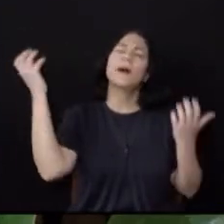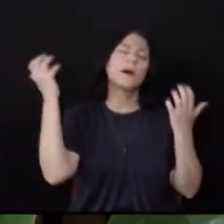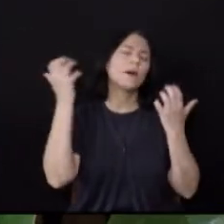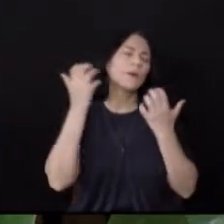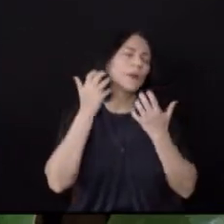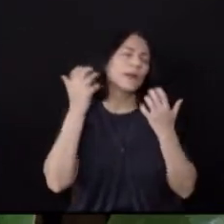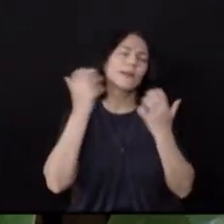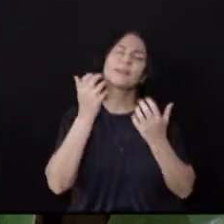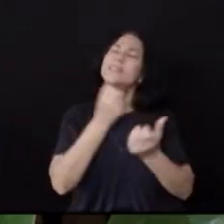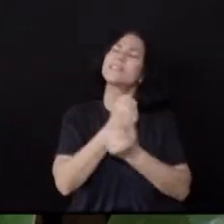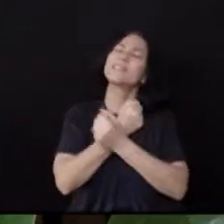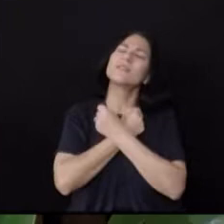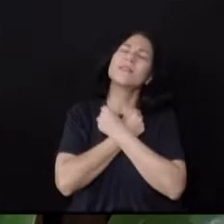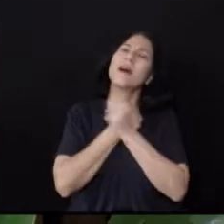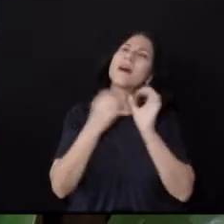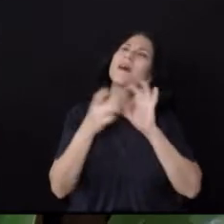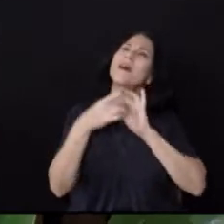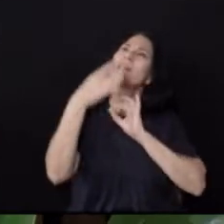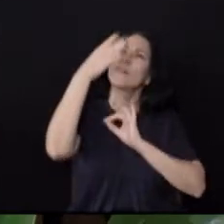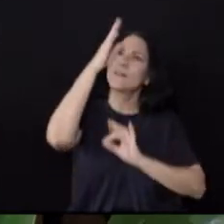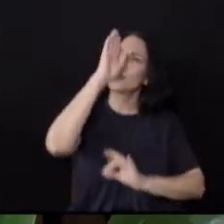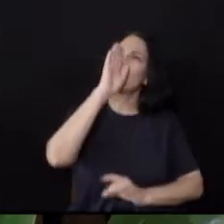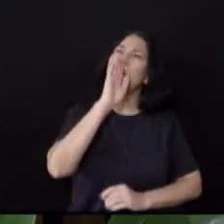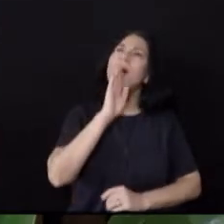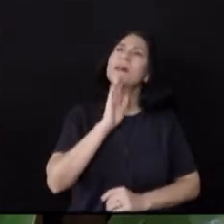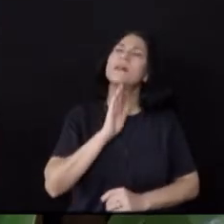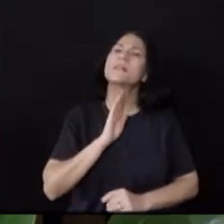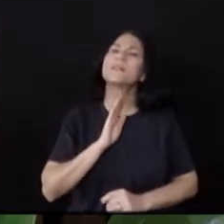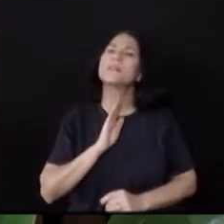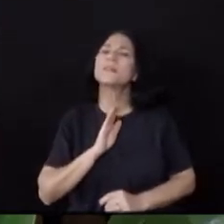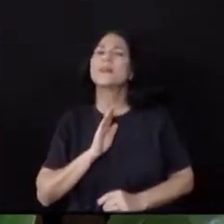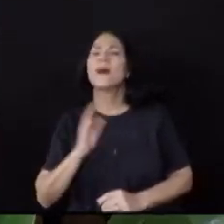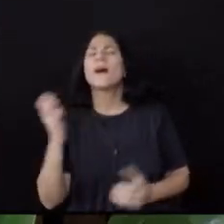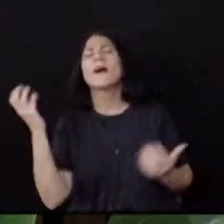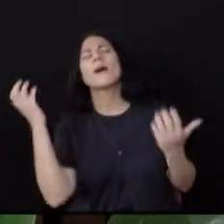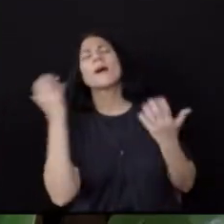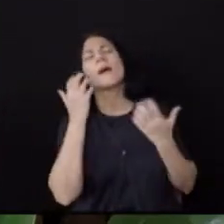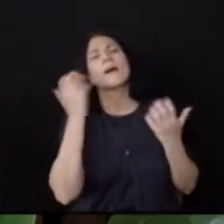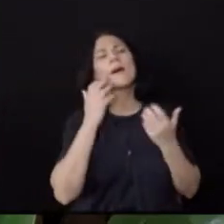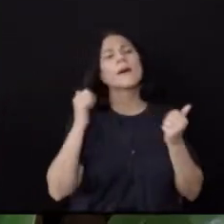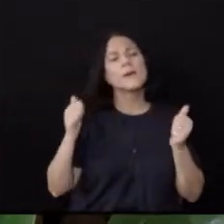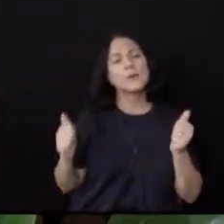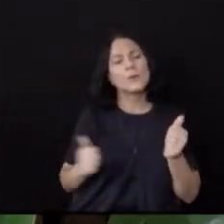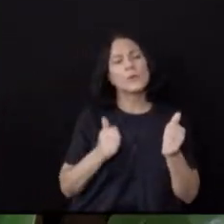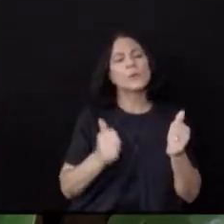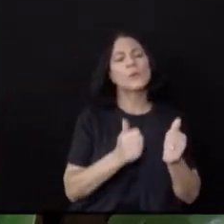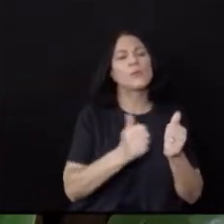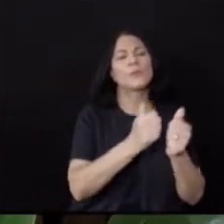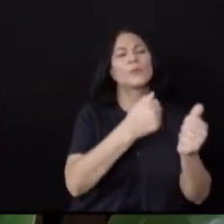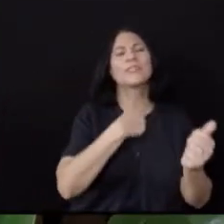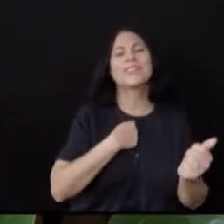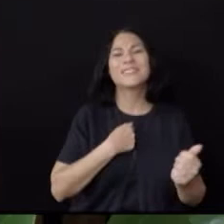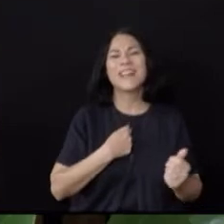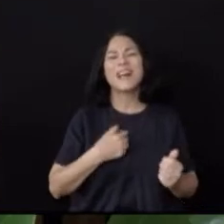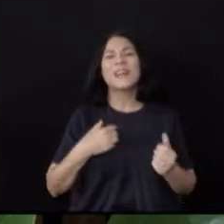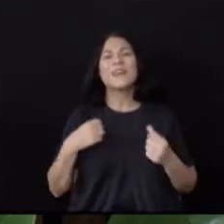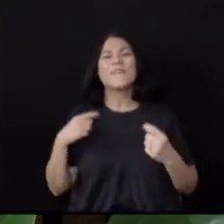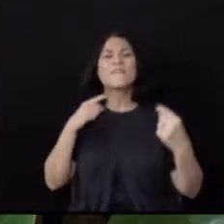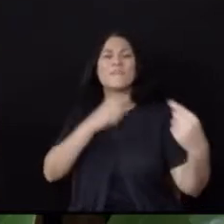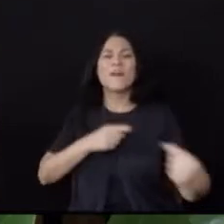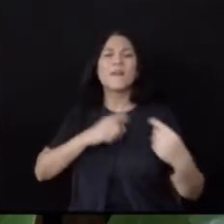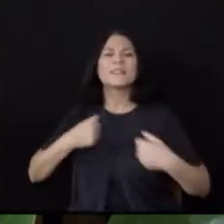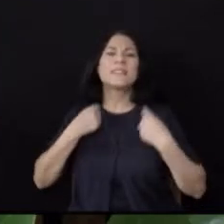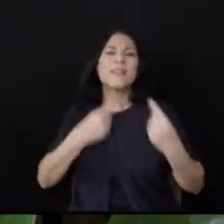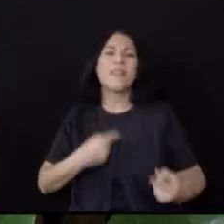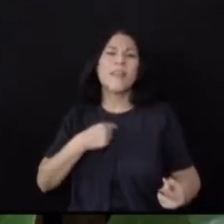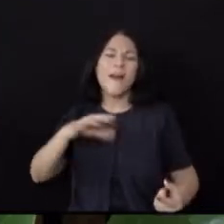never-ending, reckless love of God. Oh, it chases me down,